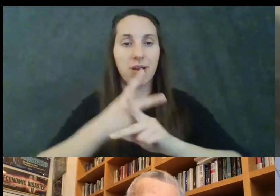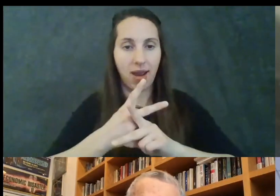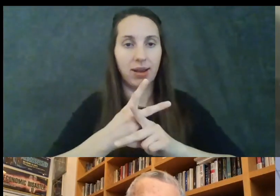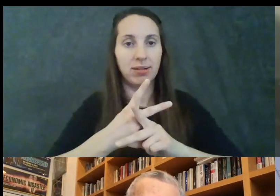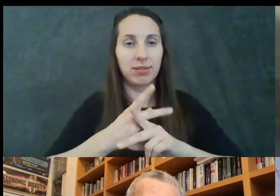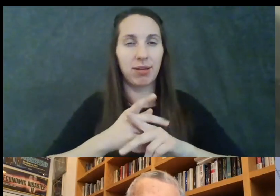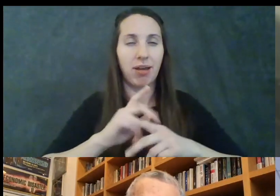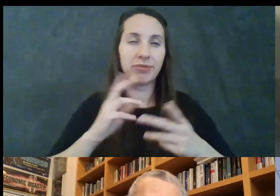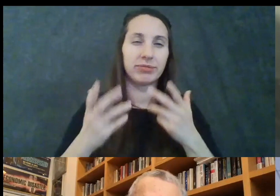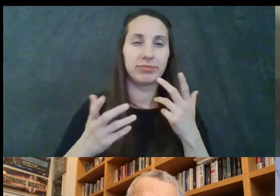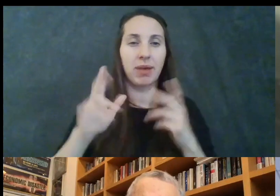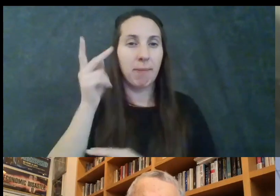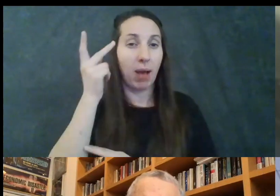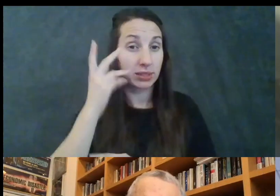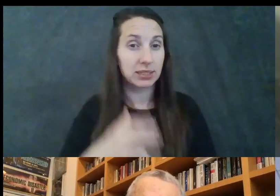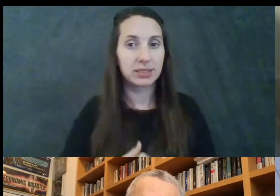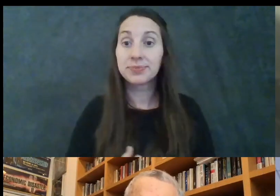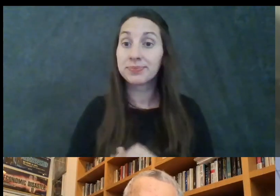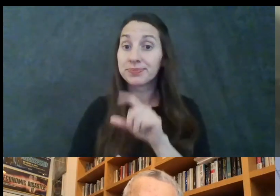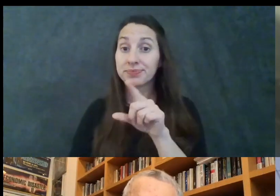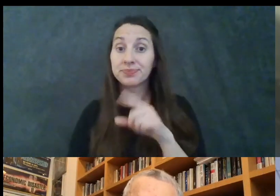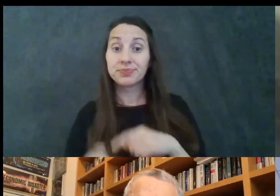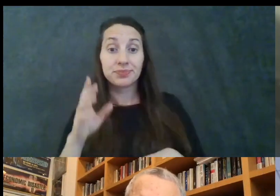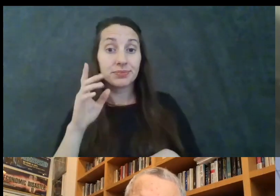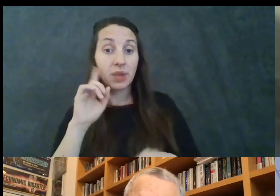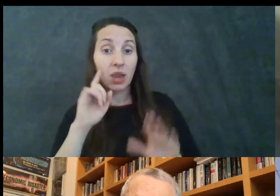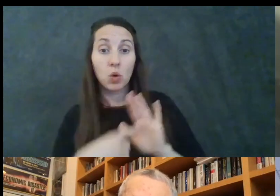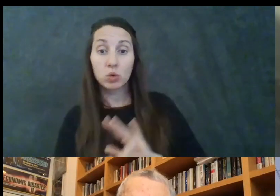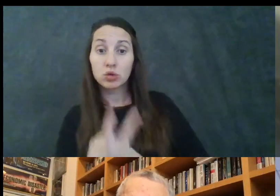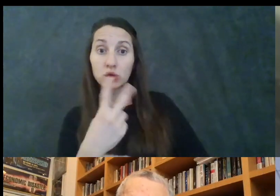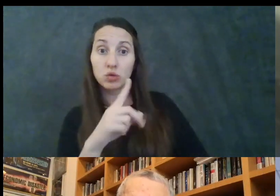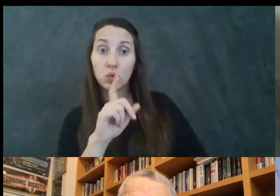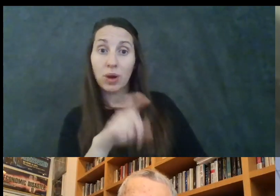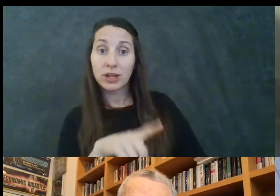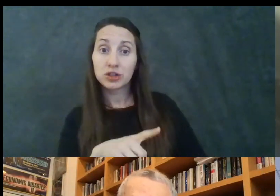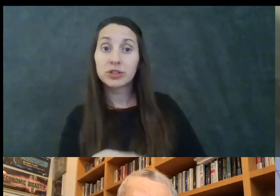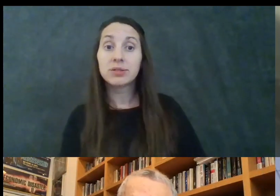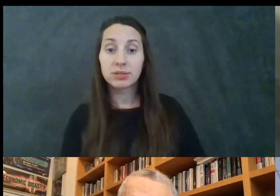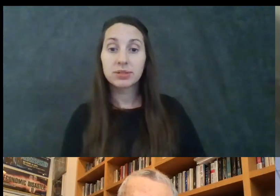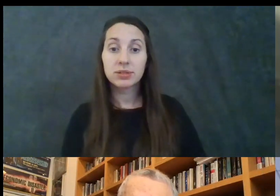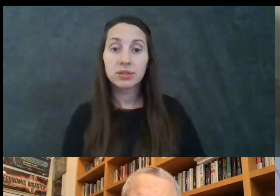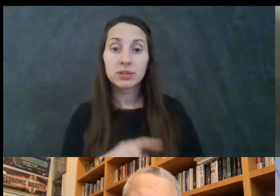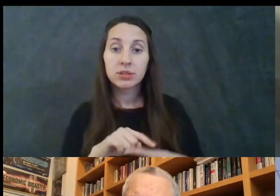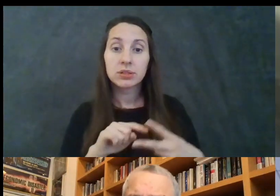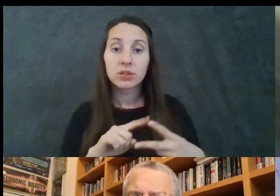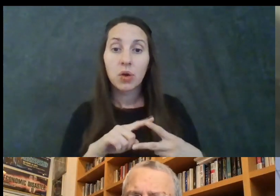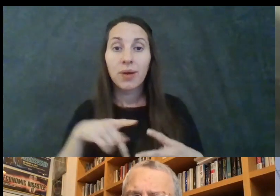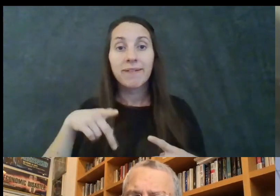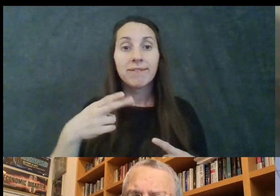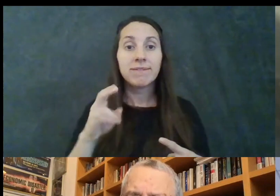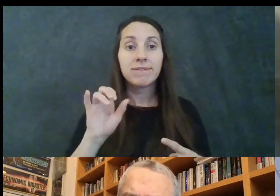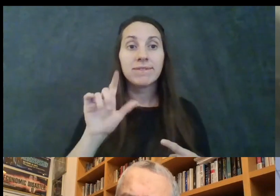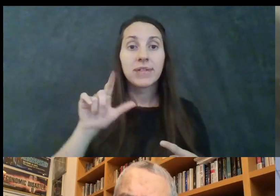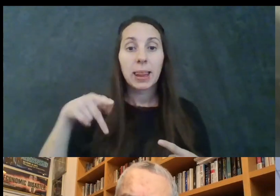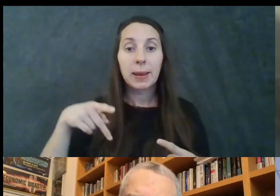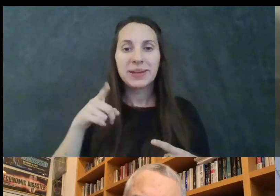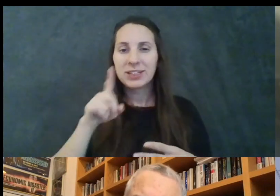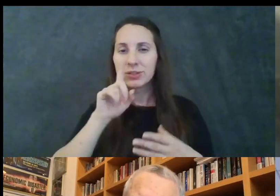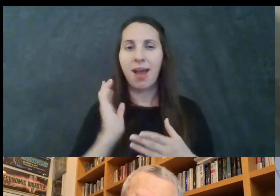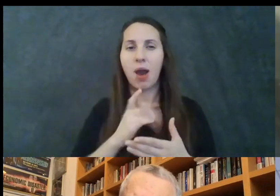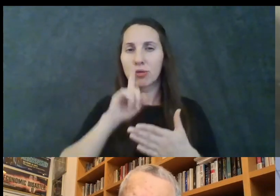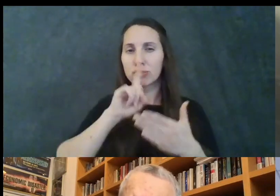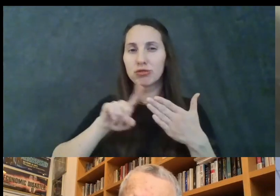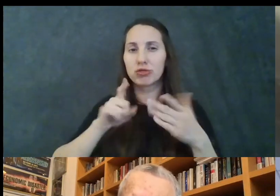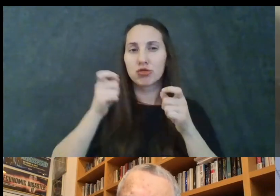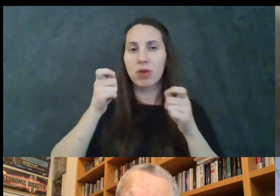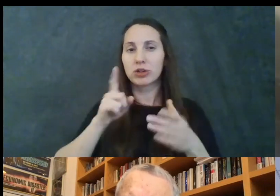in the chat box that are going to Philip Pauley, our Director of Policy Research at Respectabilities. Philip? Yep. And I will just jump